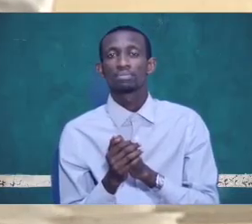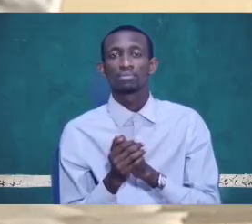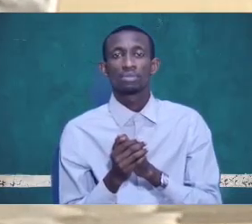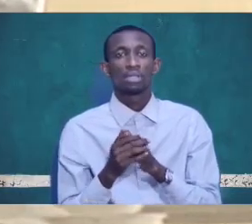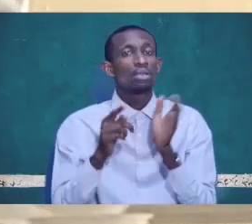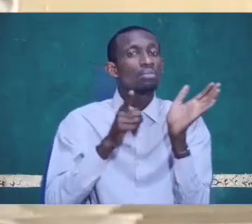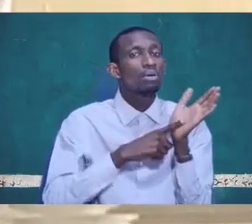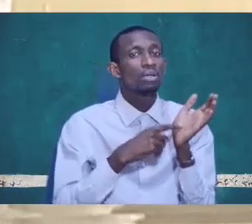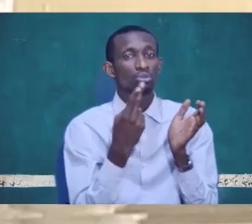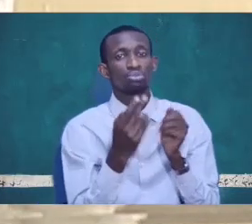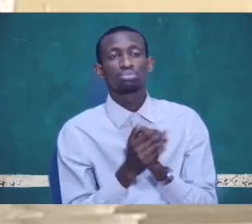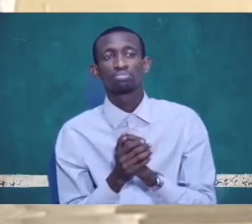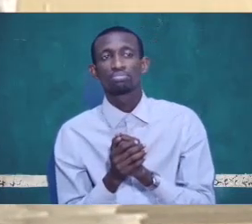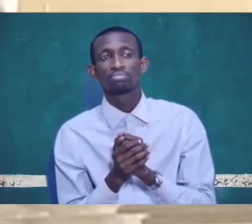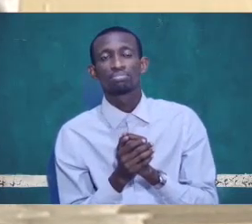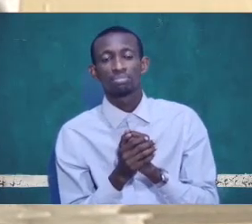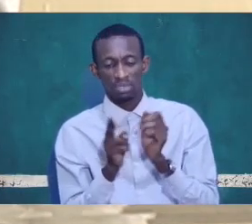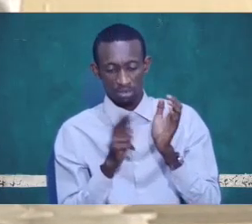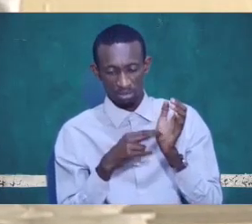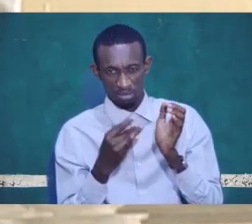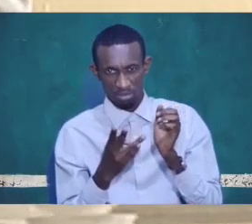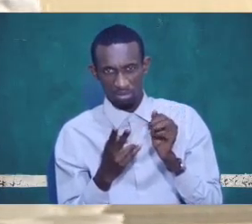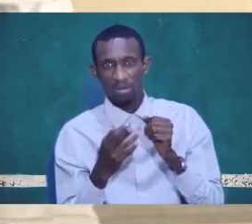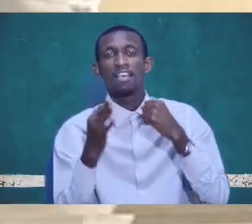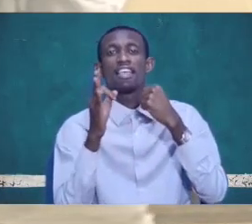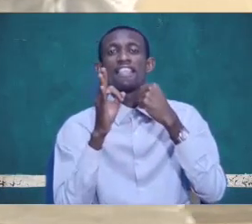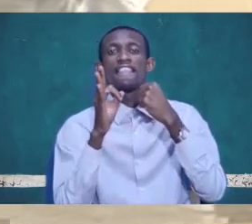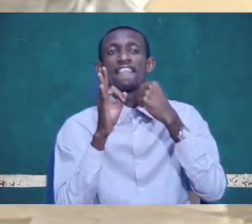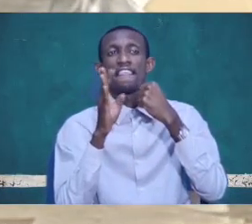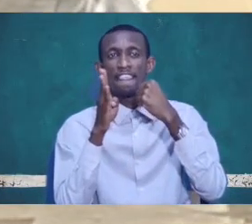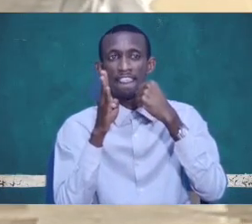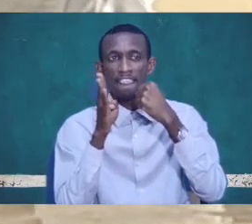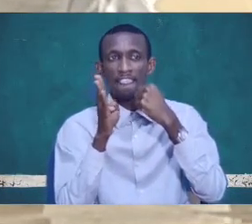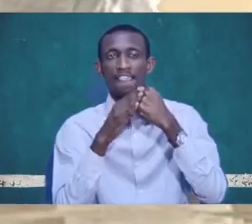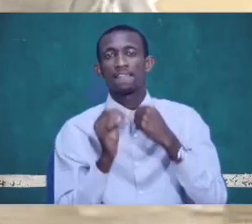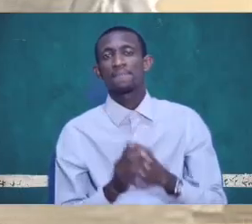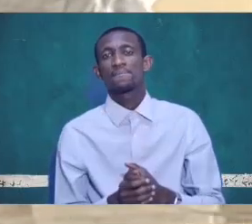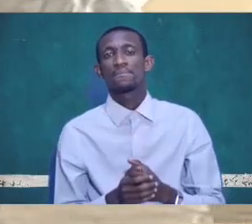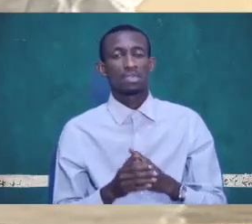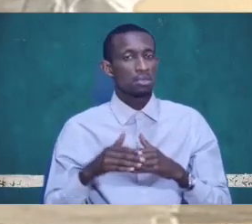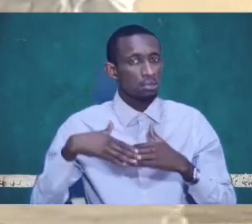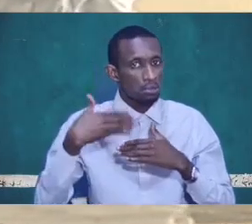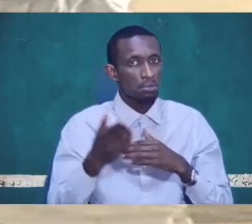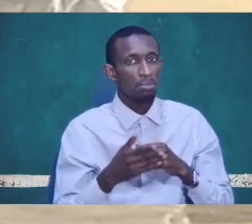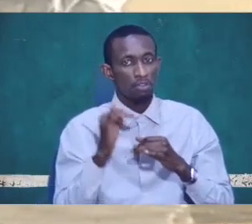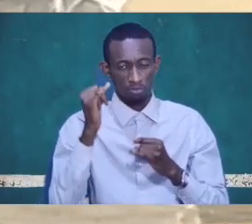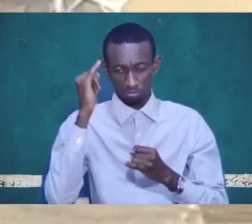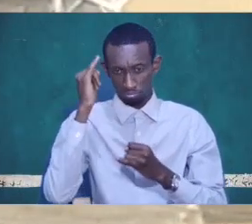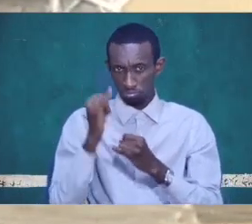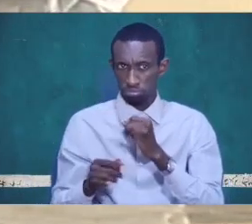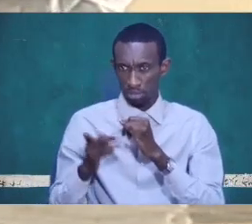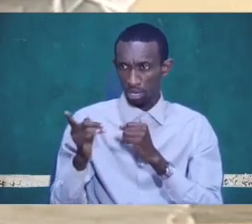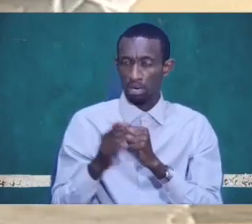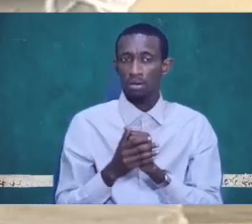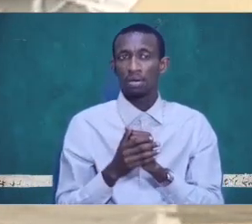first energy level. We remain with 9. And then, because we have already filled the first